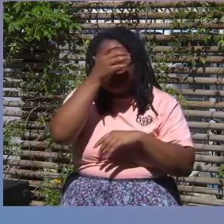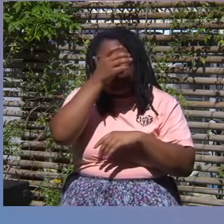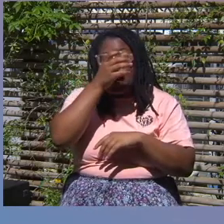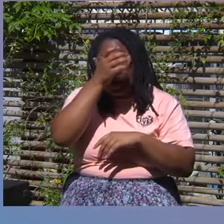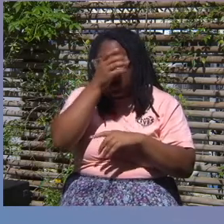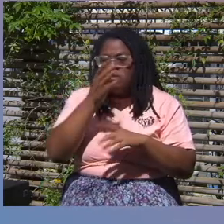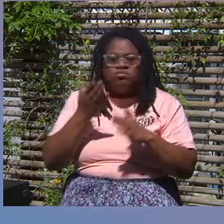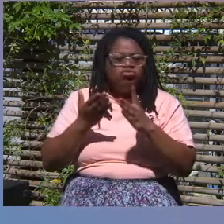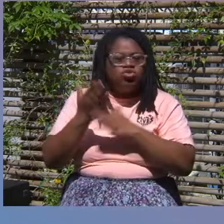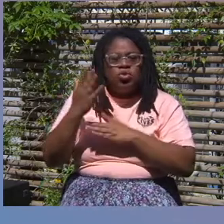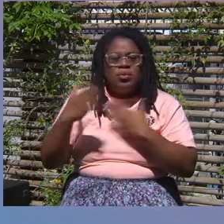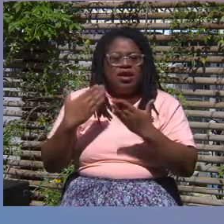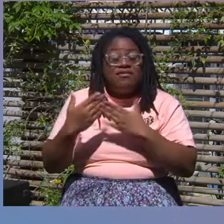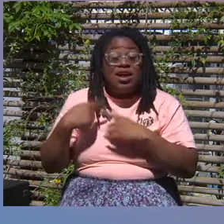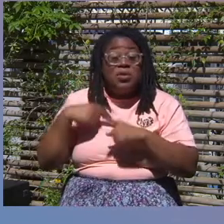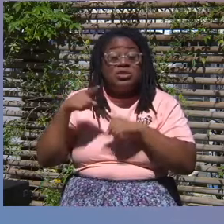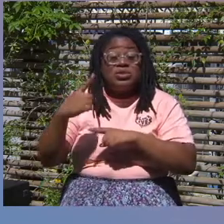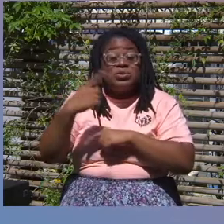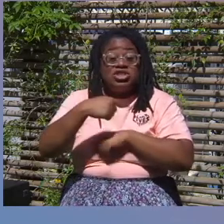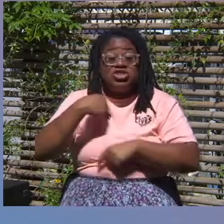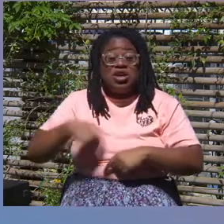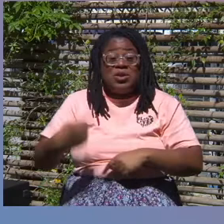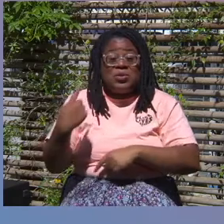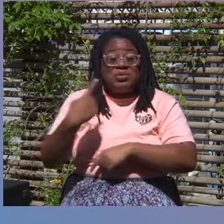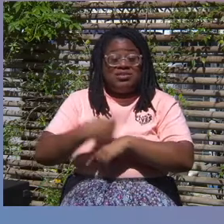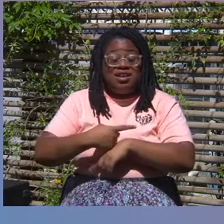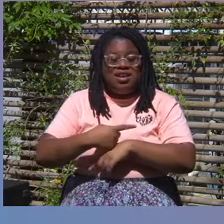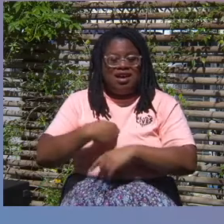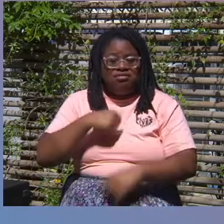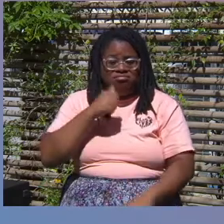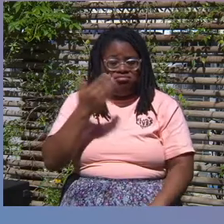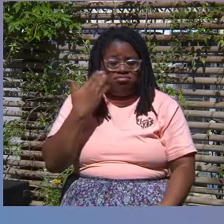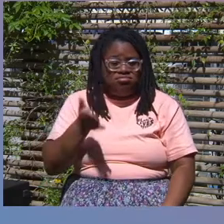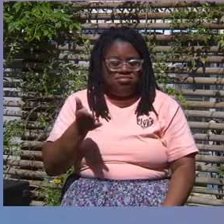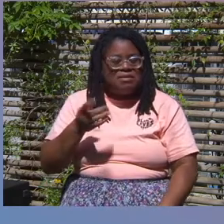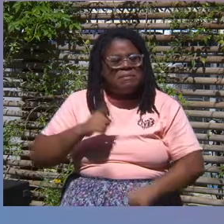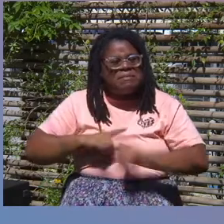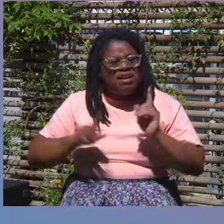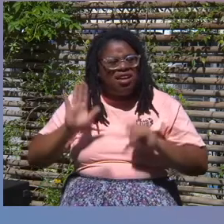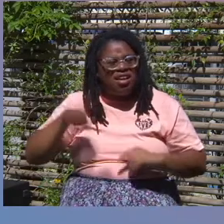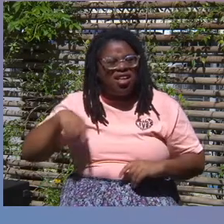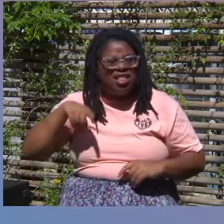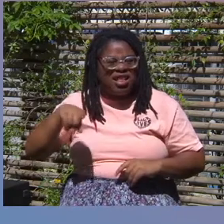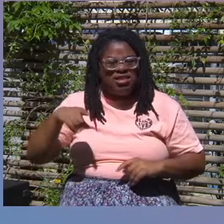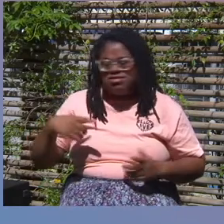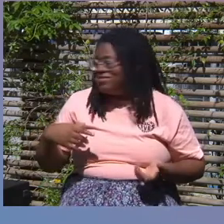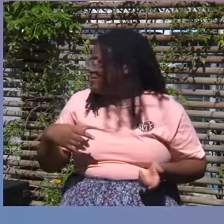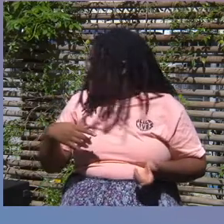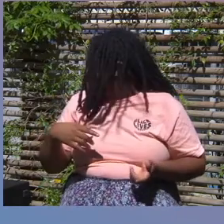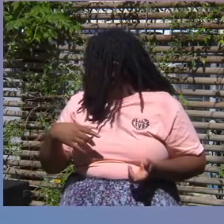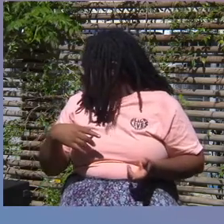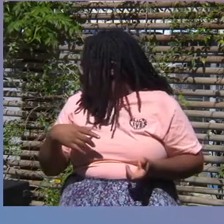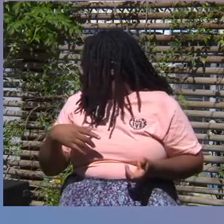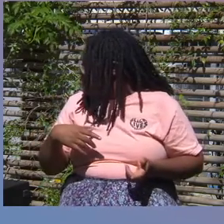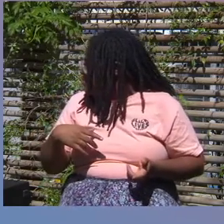going through whatever they're going through. I went to China one time. I didn't know what it was going to be like. Child, they were going like this.